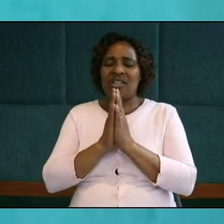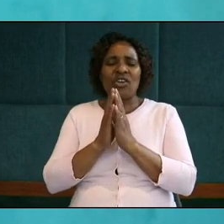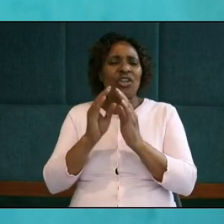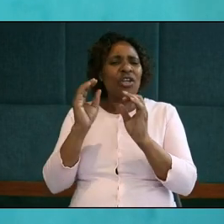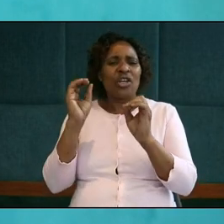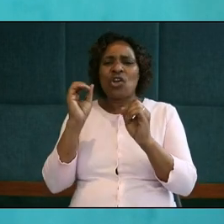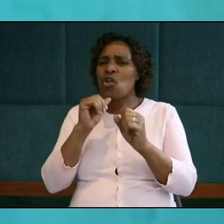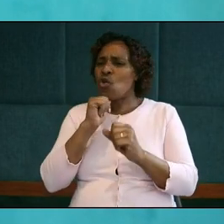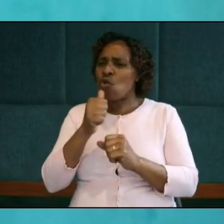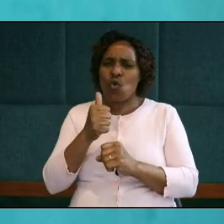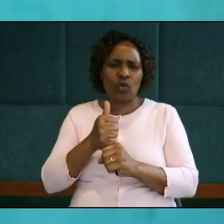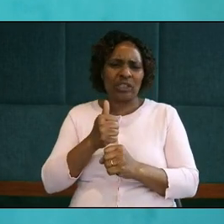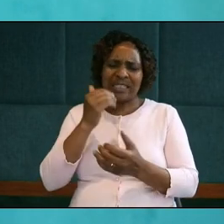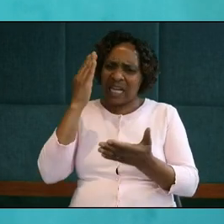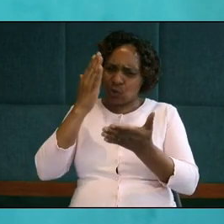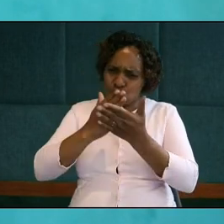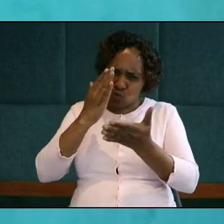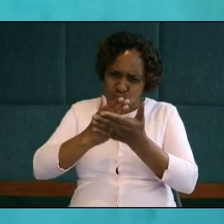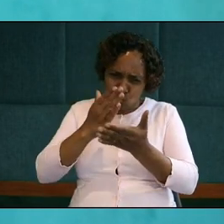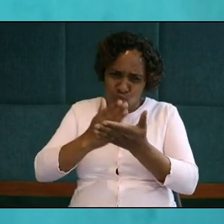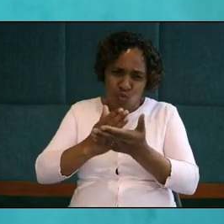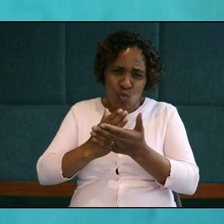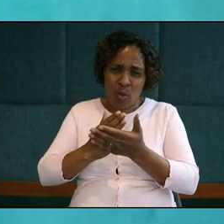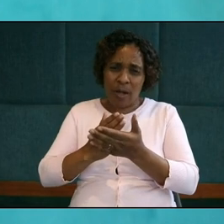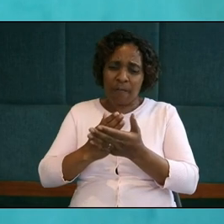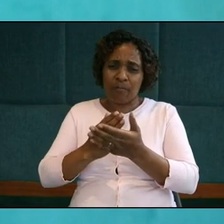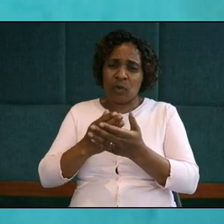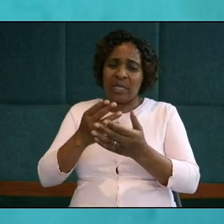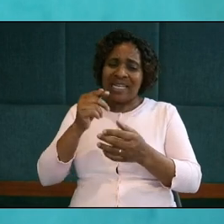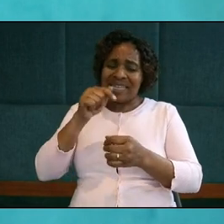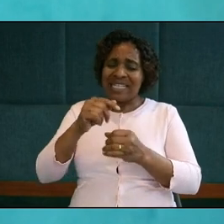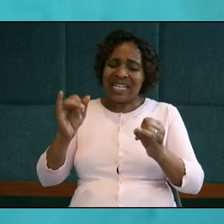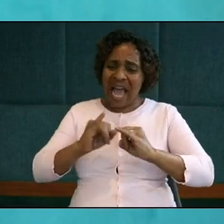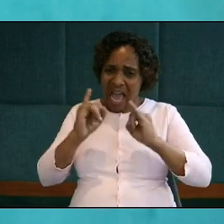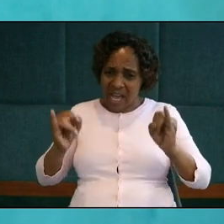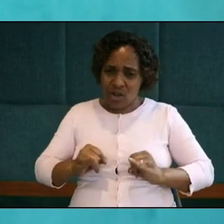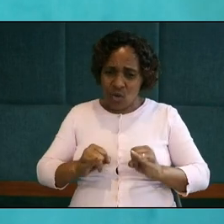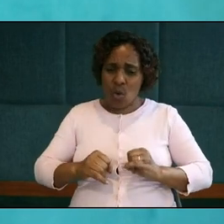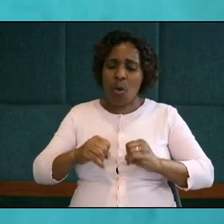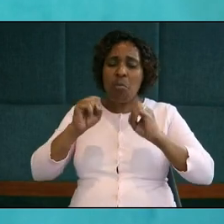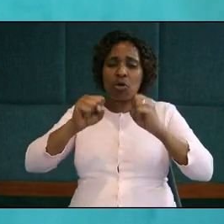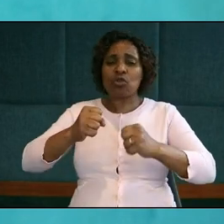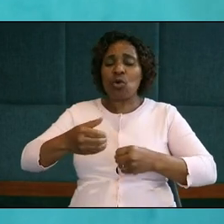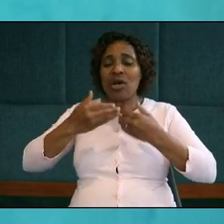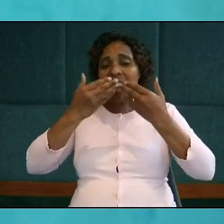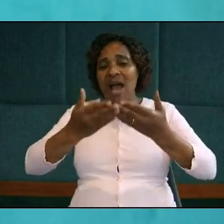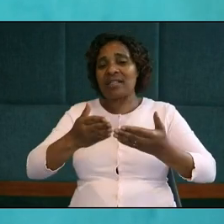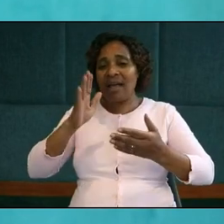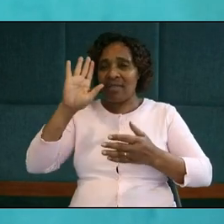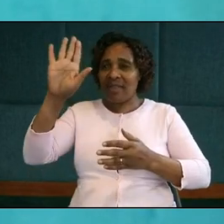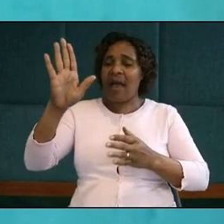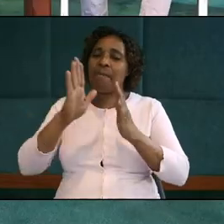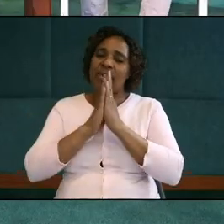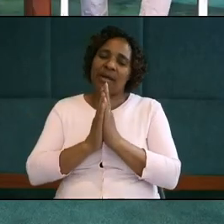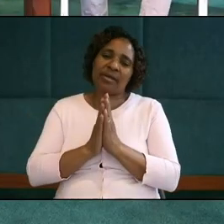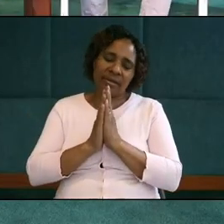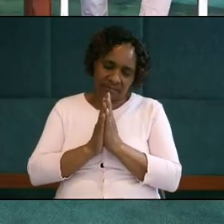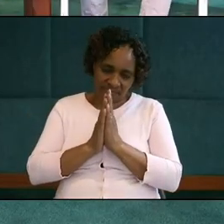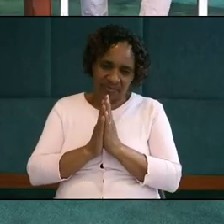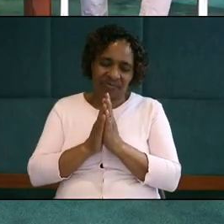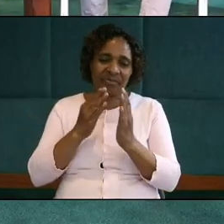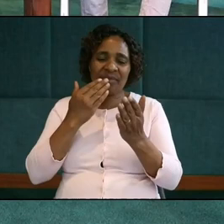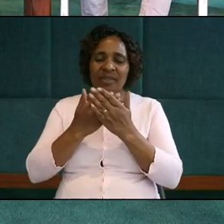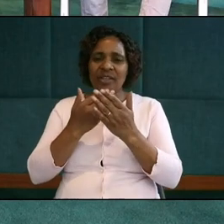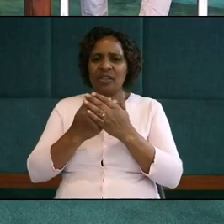not actually true that Dagon actually answered their prayers. Yeah. Thanks,